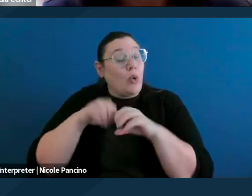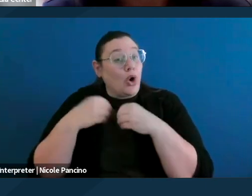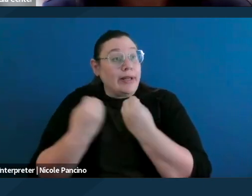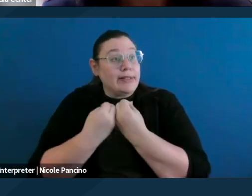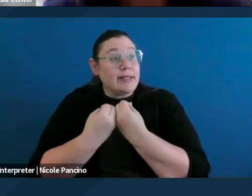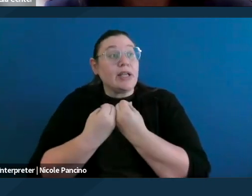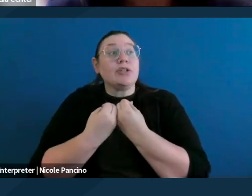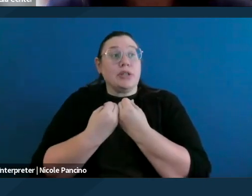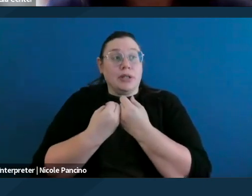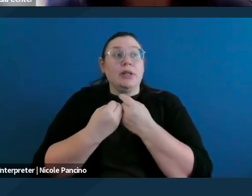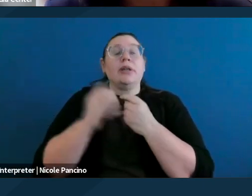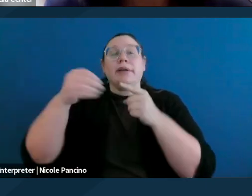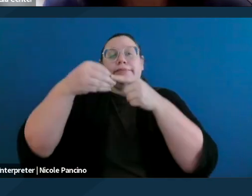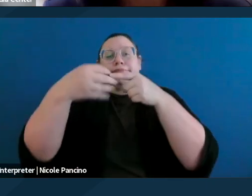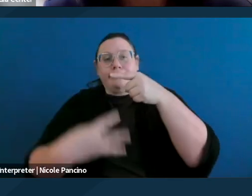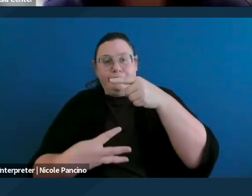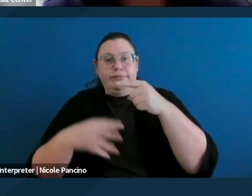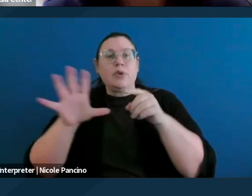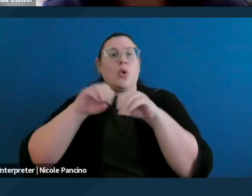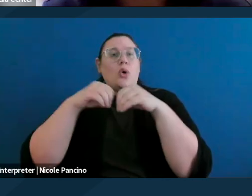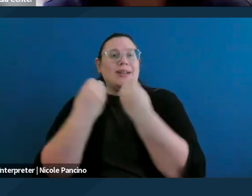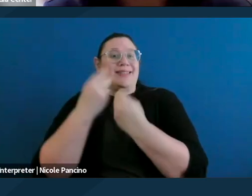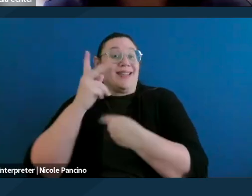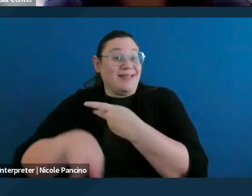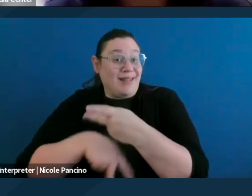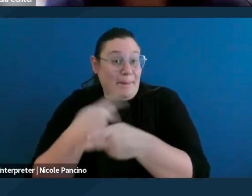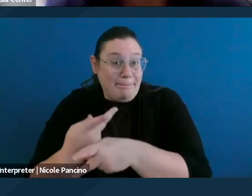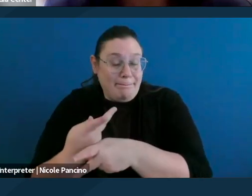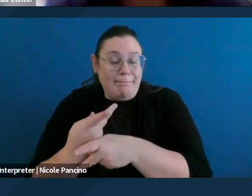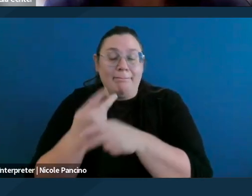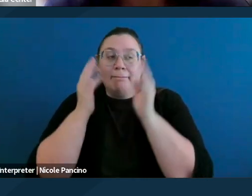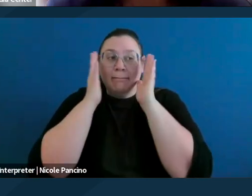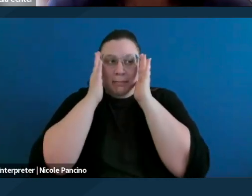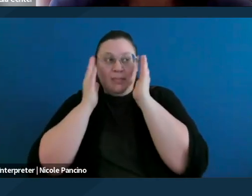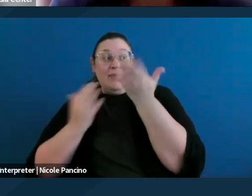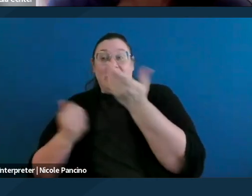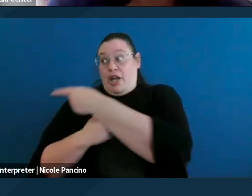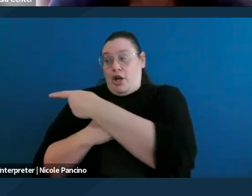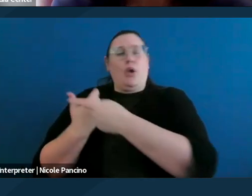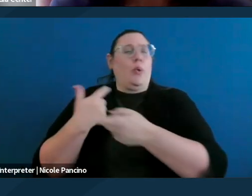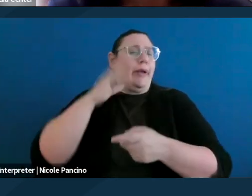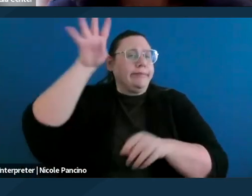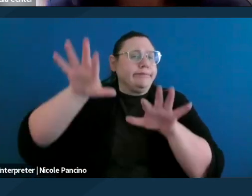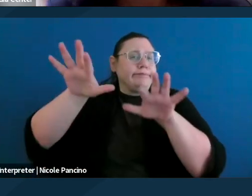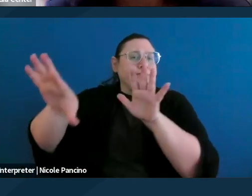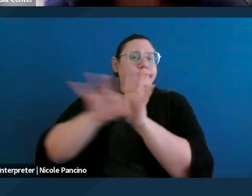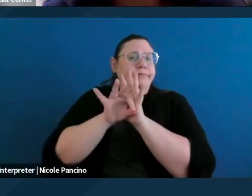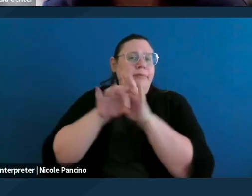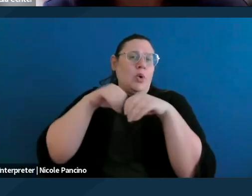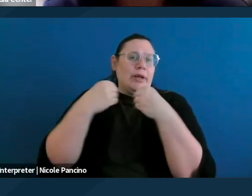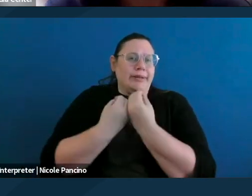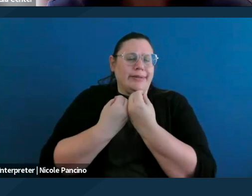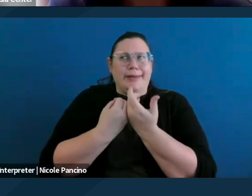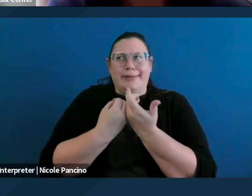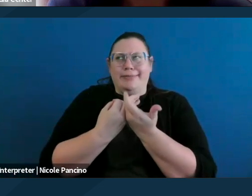drop-down menu for your organization type. In this picture, we've selected organization, which is kind of